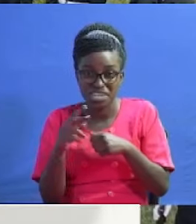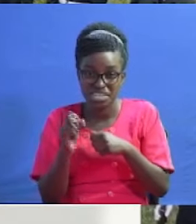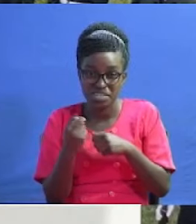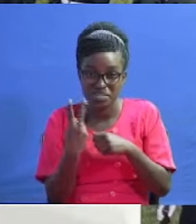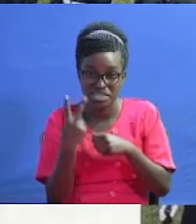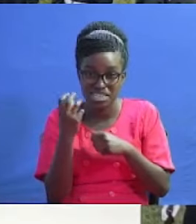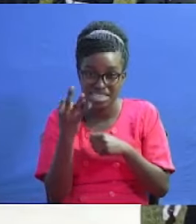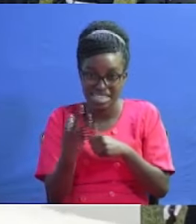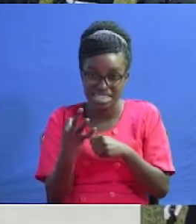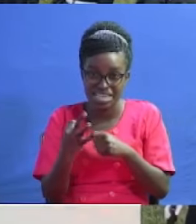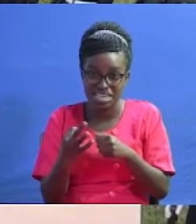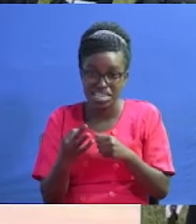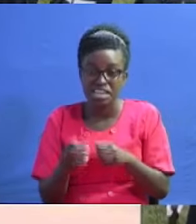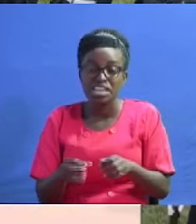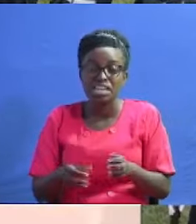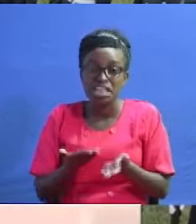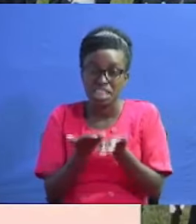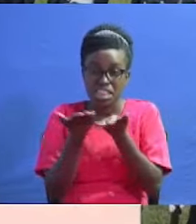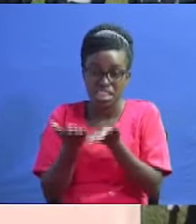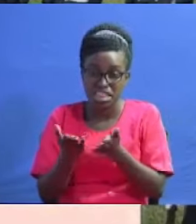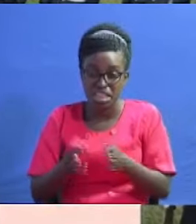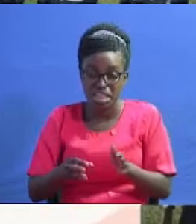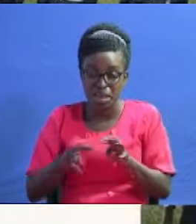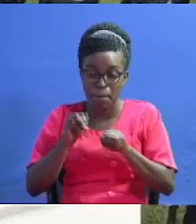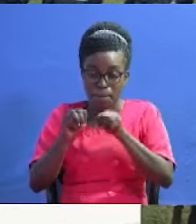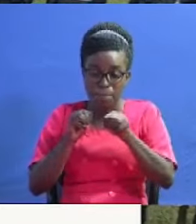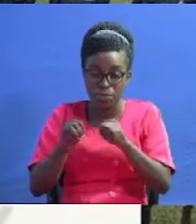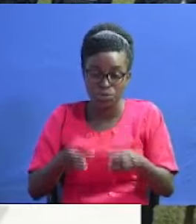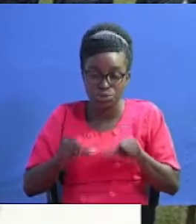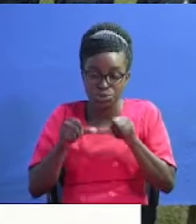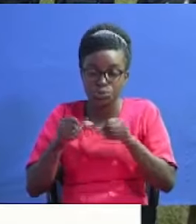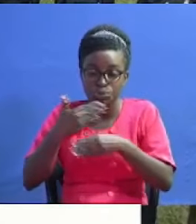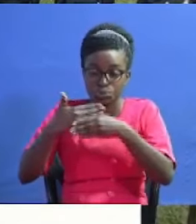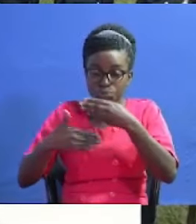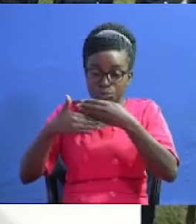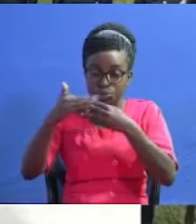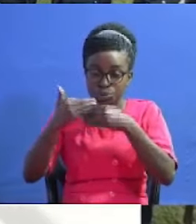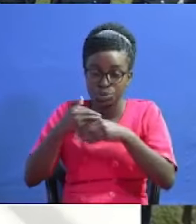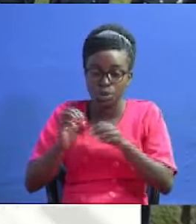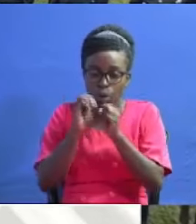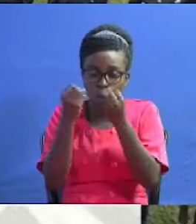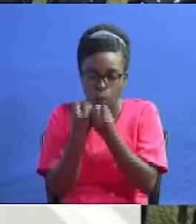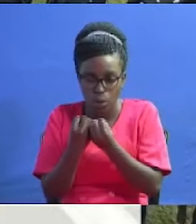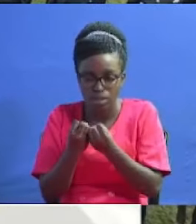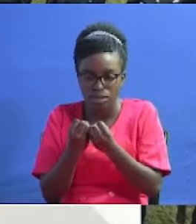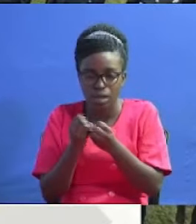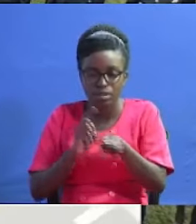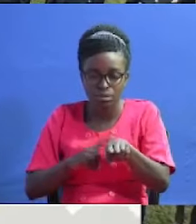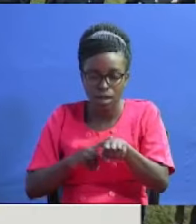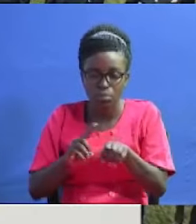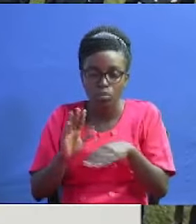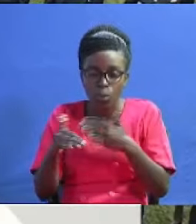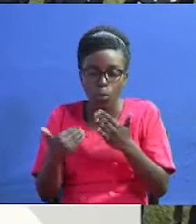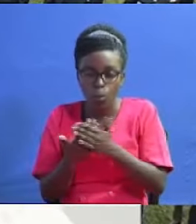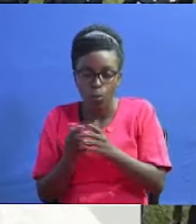July 2023, Kenya volunteered to lead the mission and deploy 1,000 troops to restore order to the troubled Caribbean nation overrun